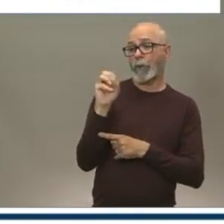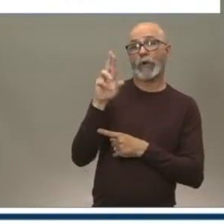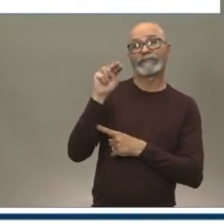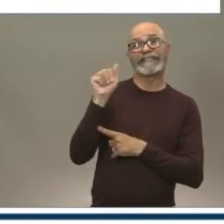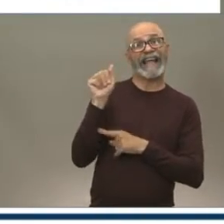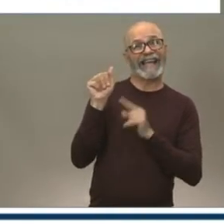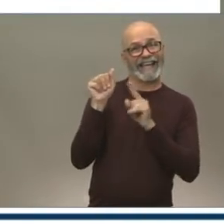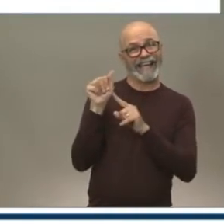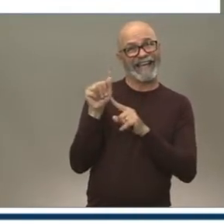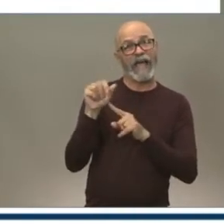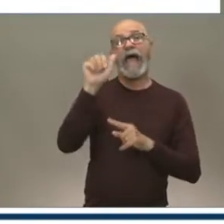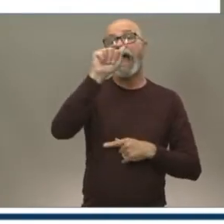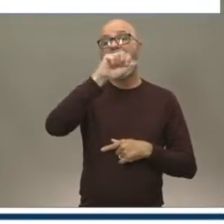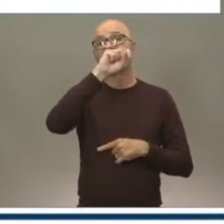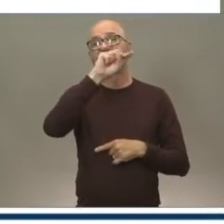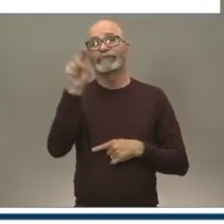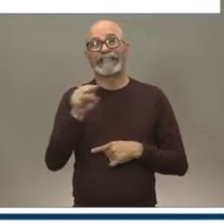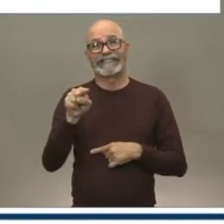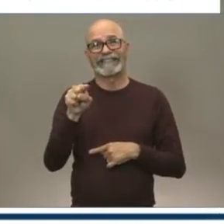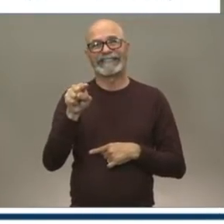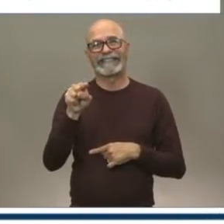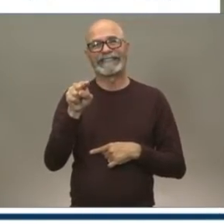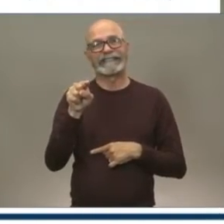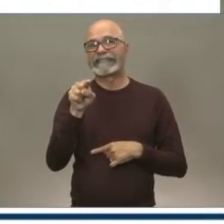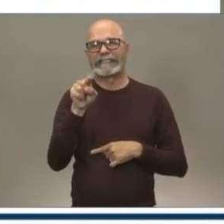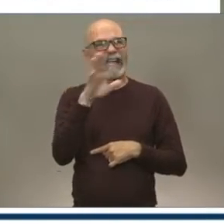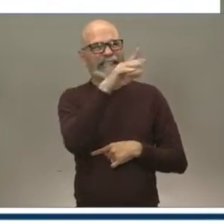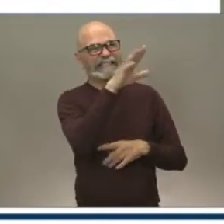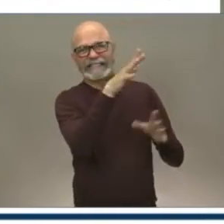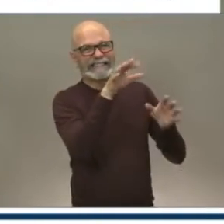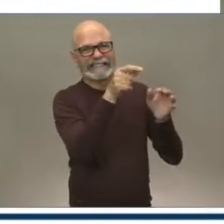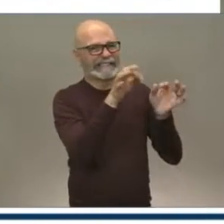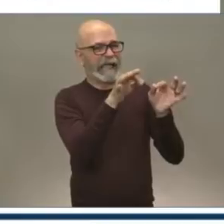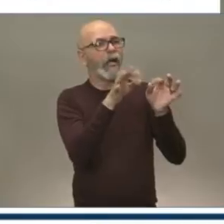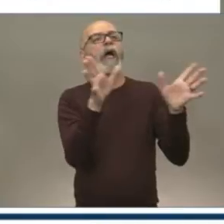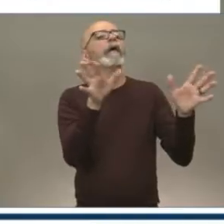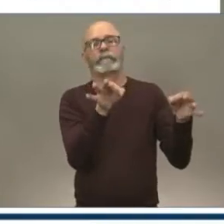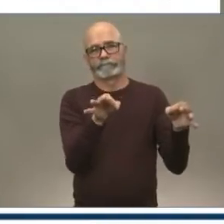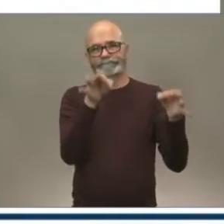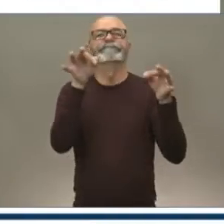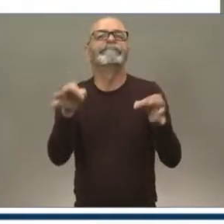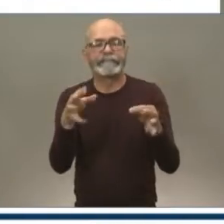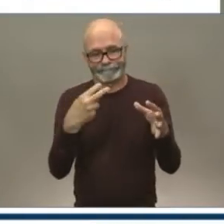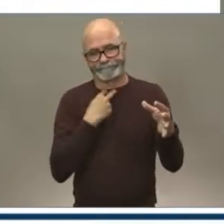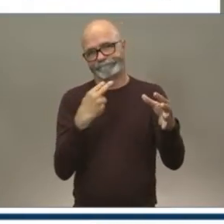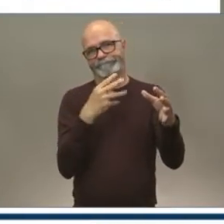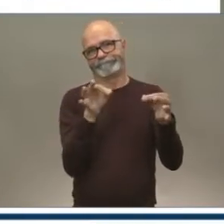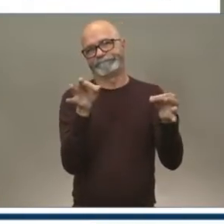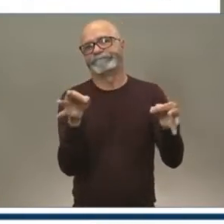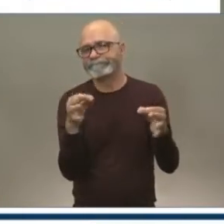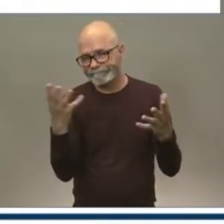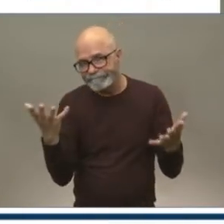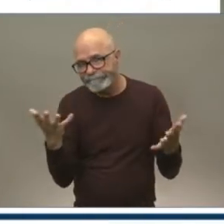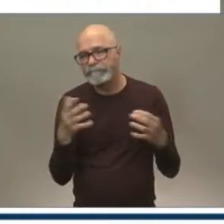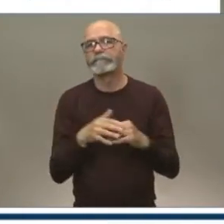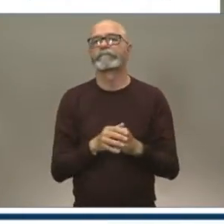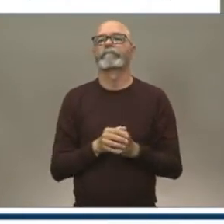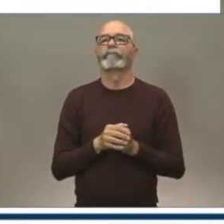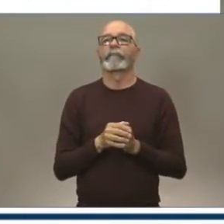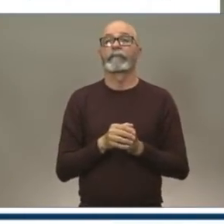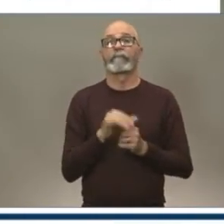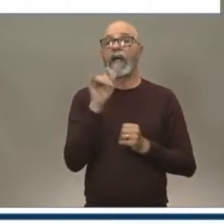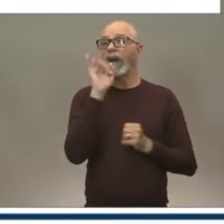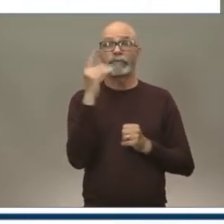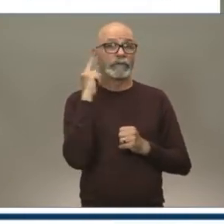to be delayed. Thankfully, we had not released appointments for these shipments. If we had, we would have been in the same position as some